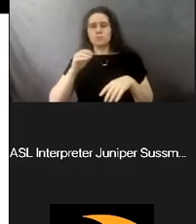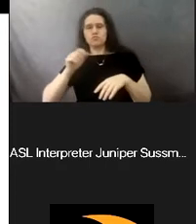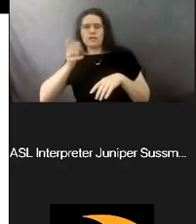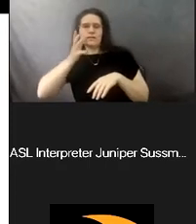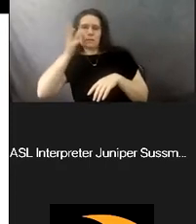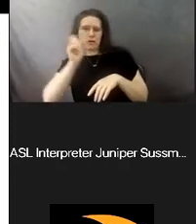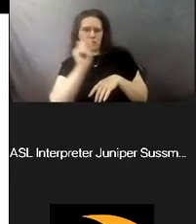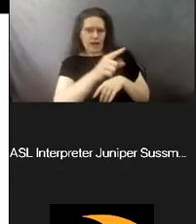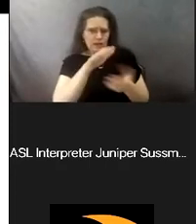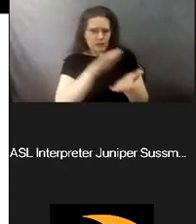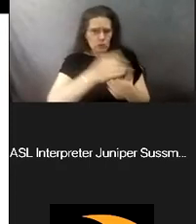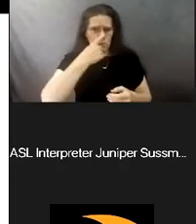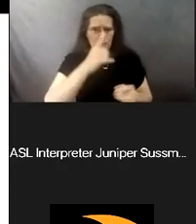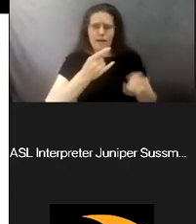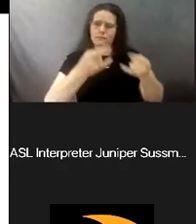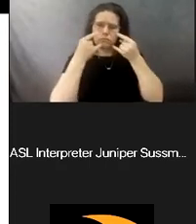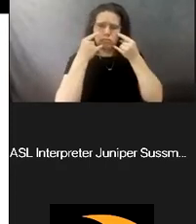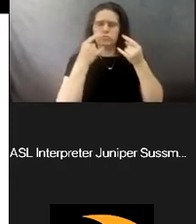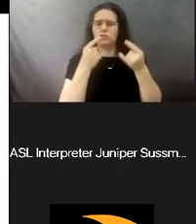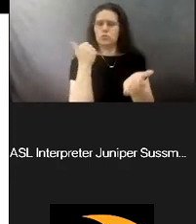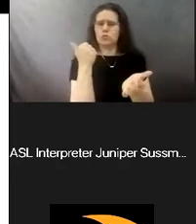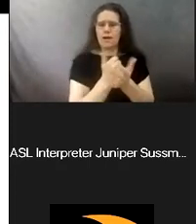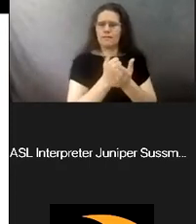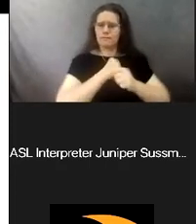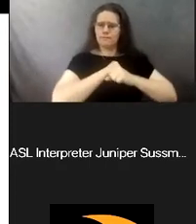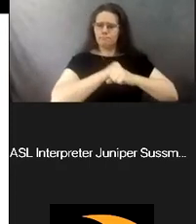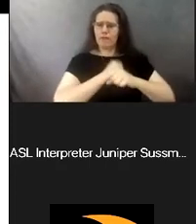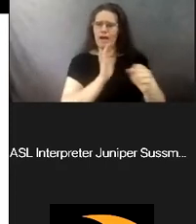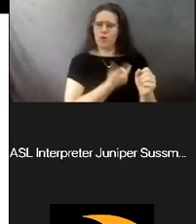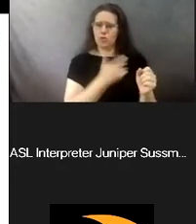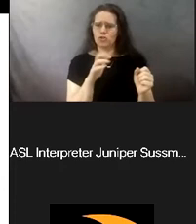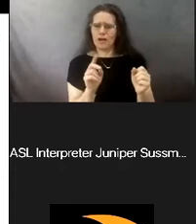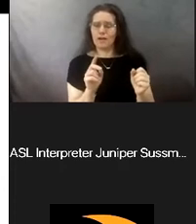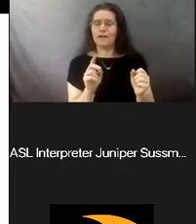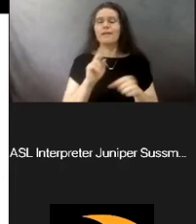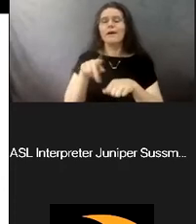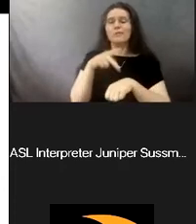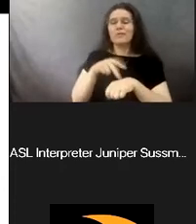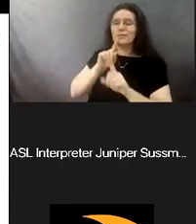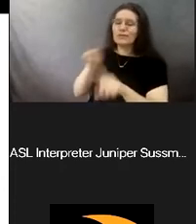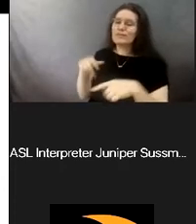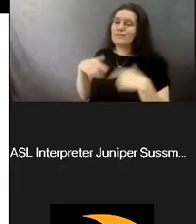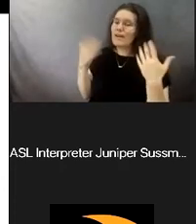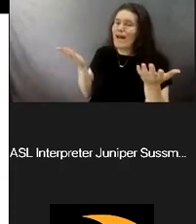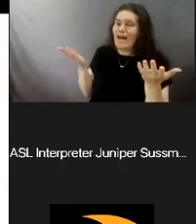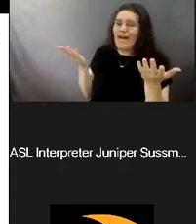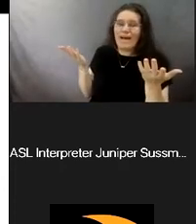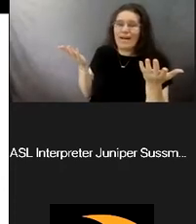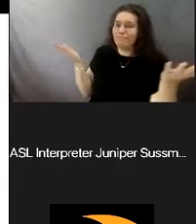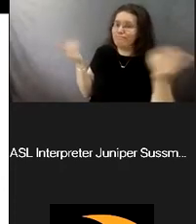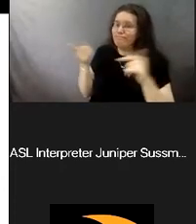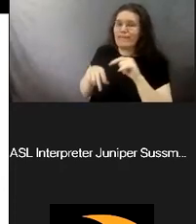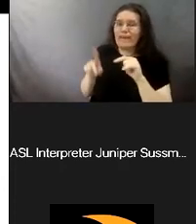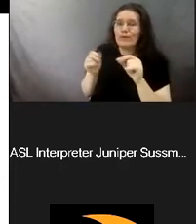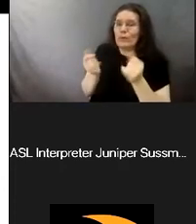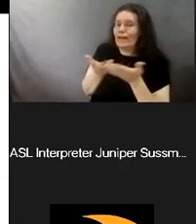Maria safe. And the school principal unfortunately said her hands are tied. So difficult situation for Maria